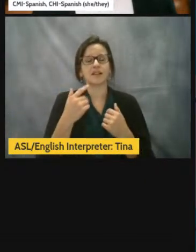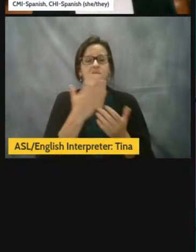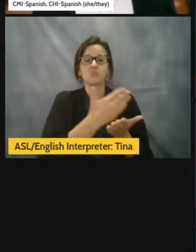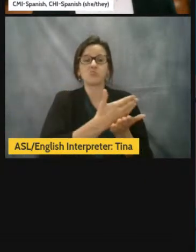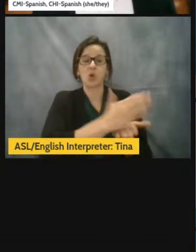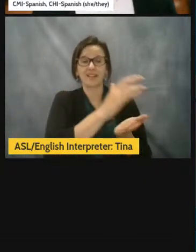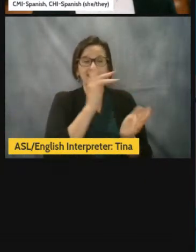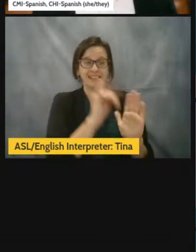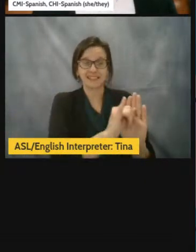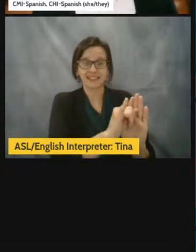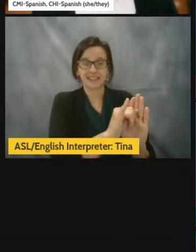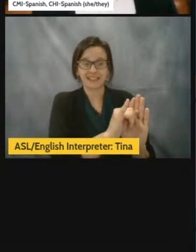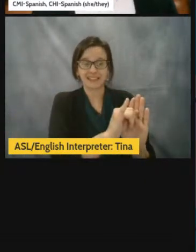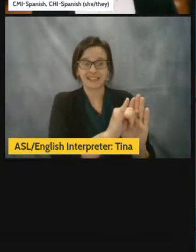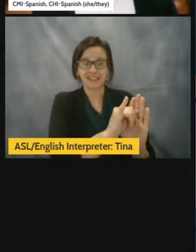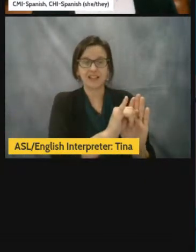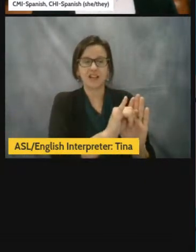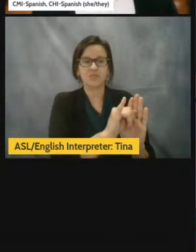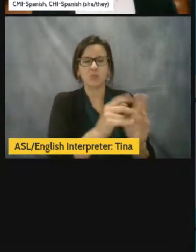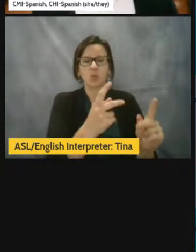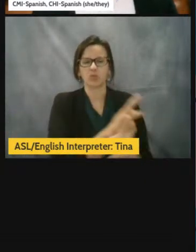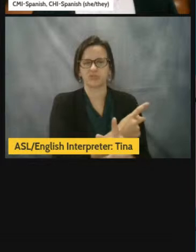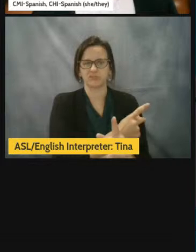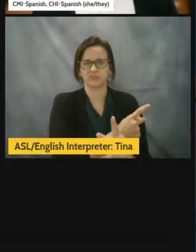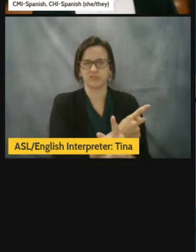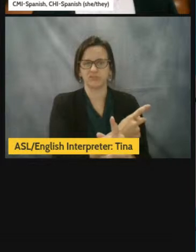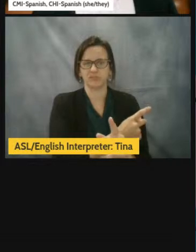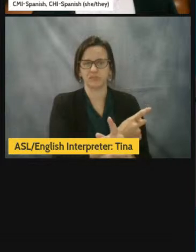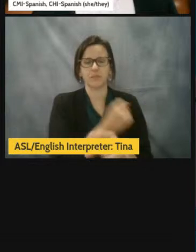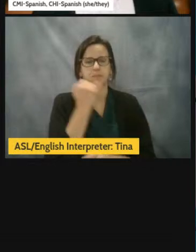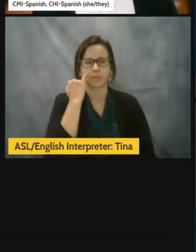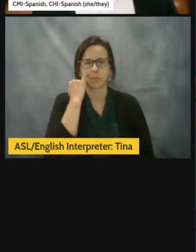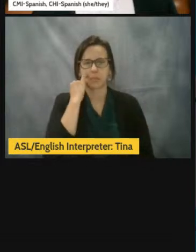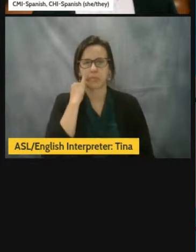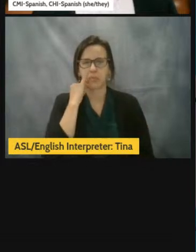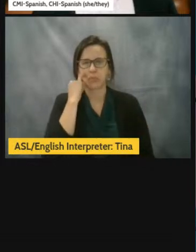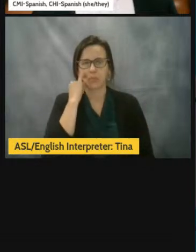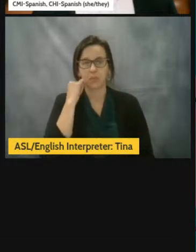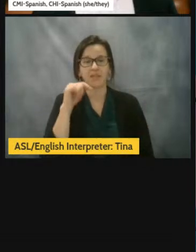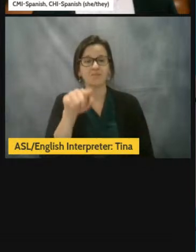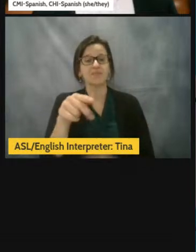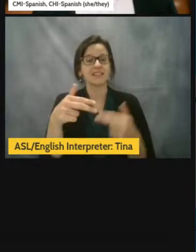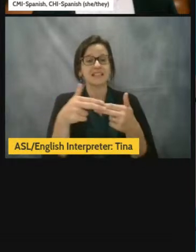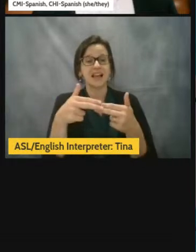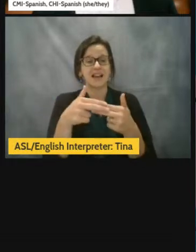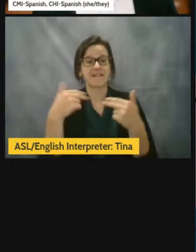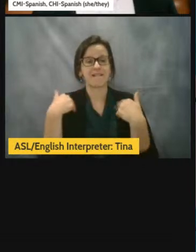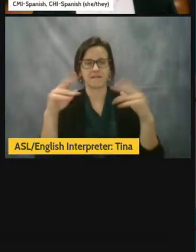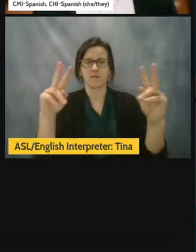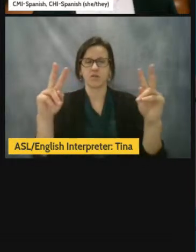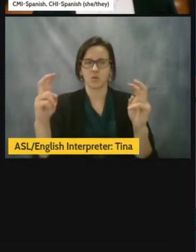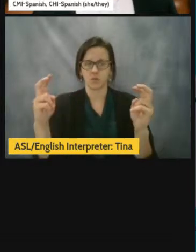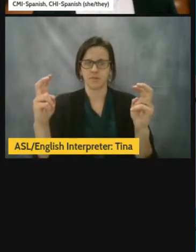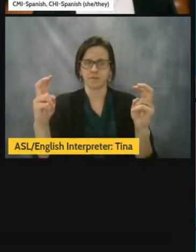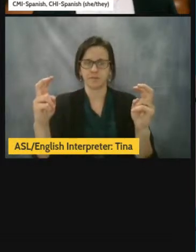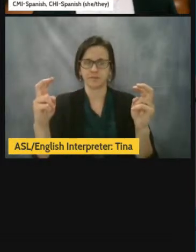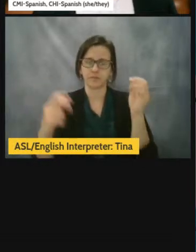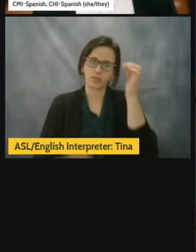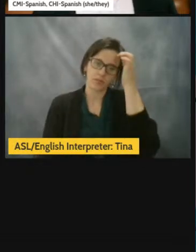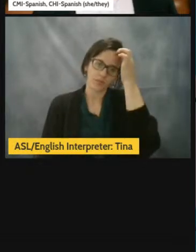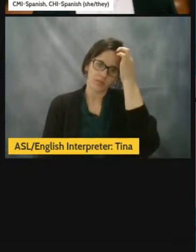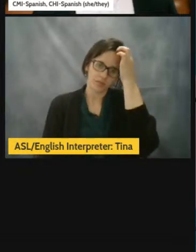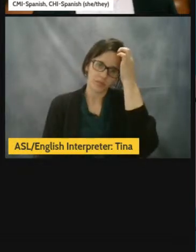worse. So I'm going to read this quote here on the slide. This is from the slide, one